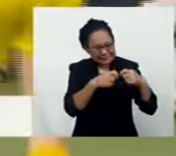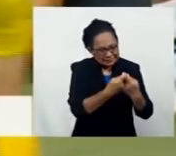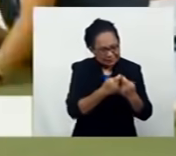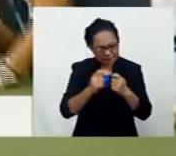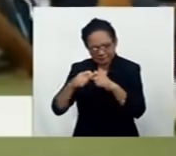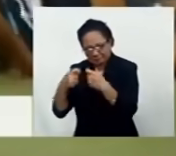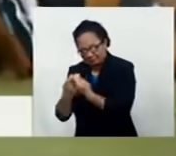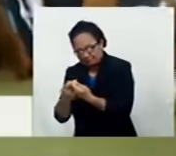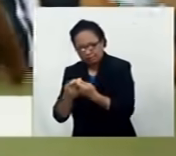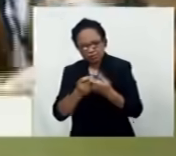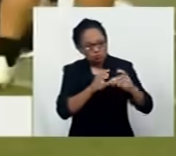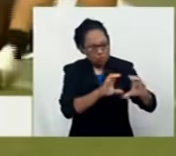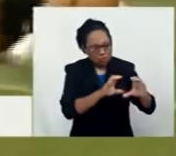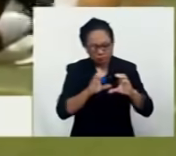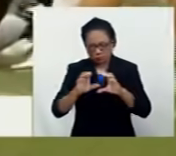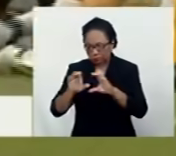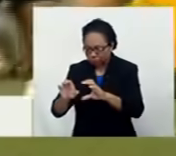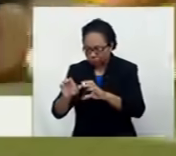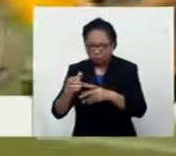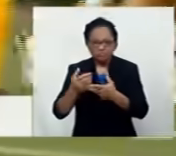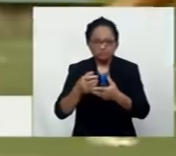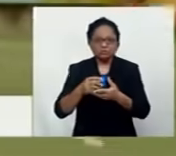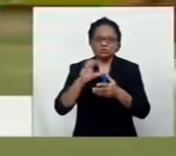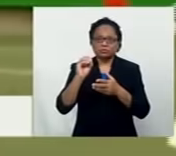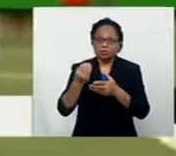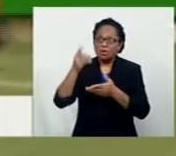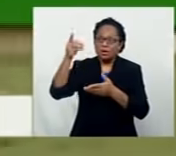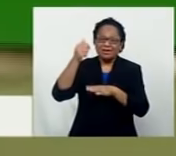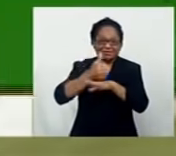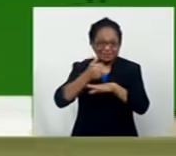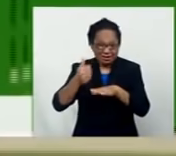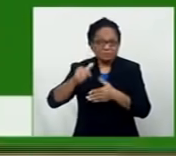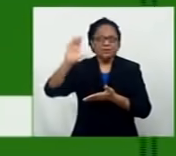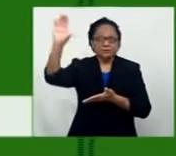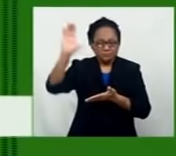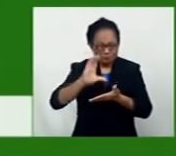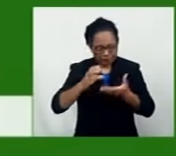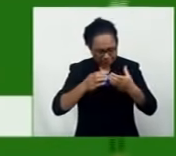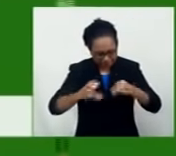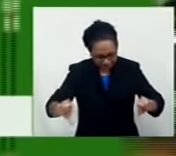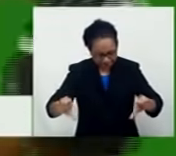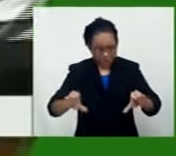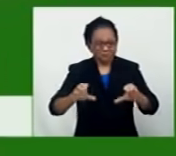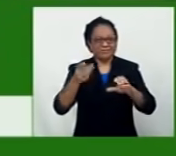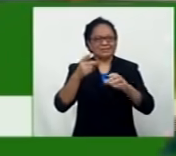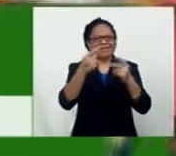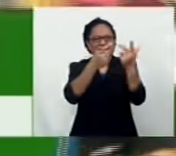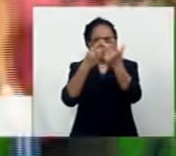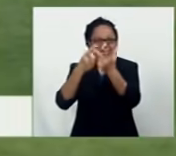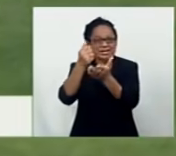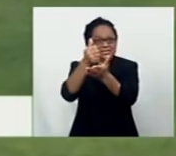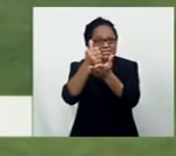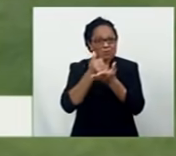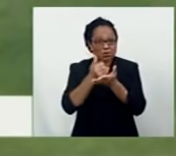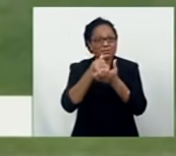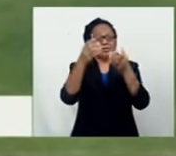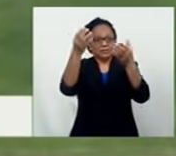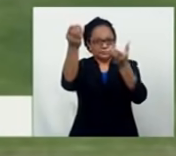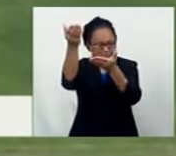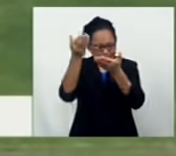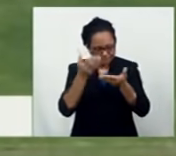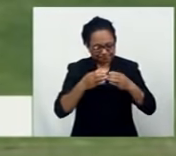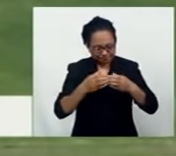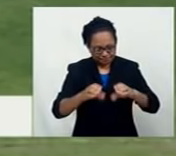and officials, from government and from sponsors. She says there's a need to recognize women as athletes and not just limited on their